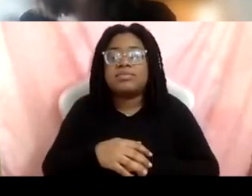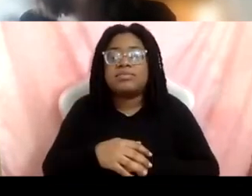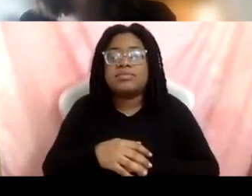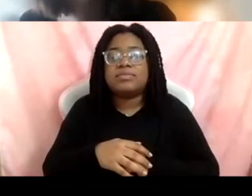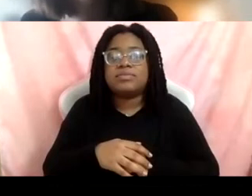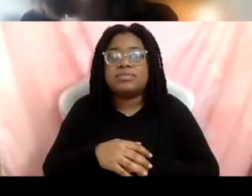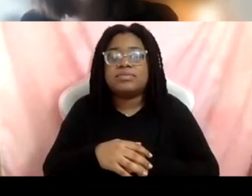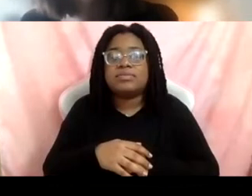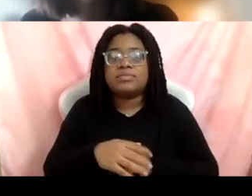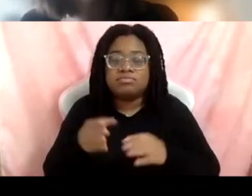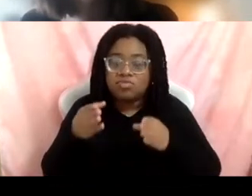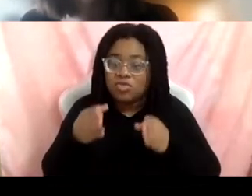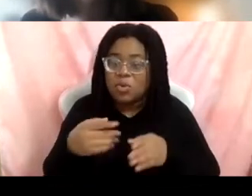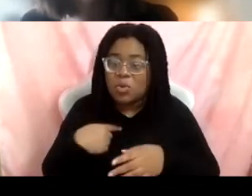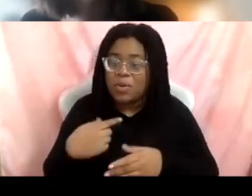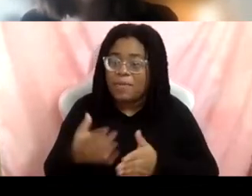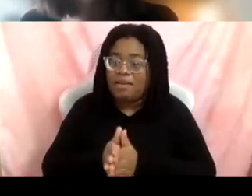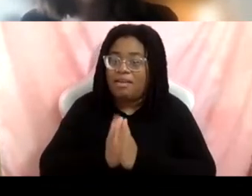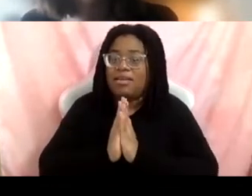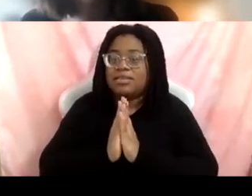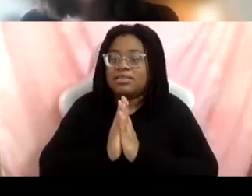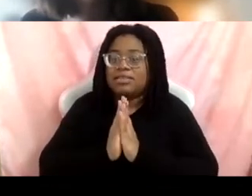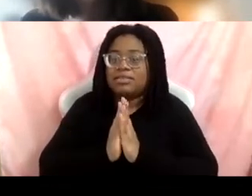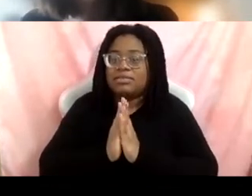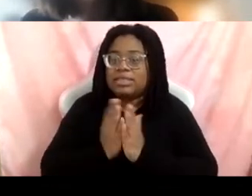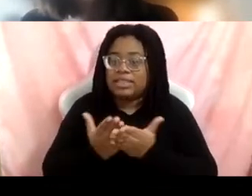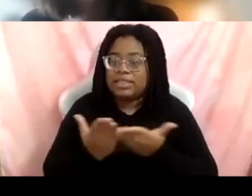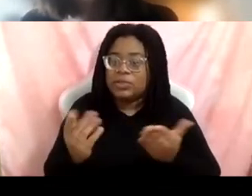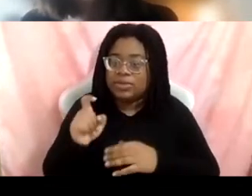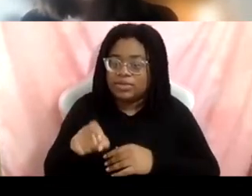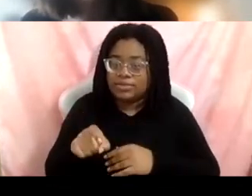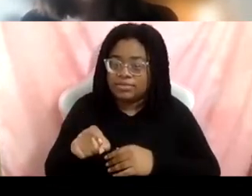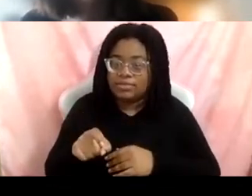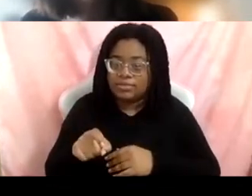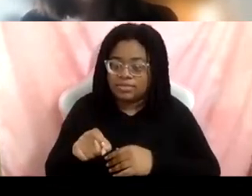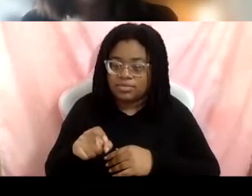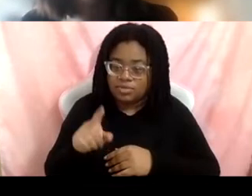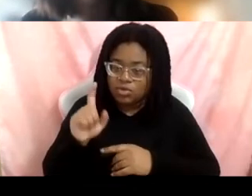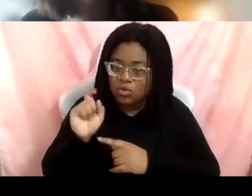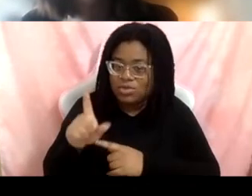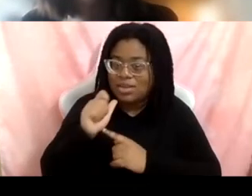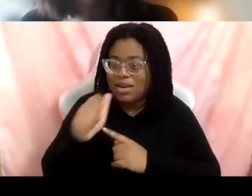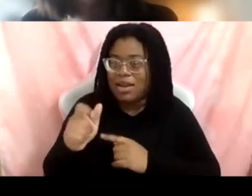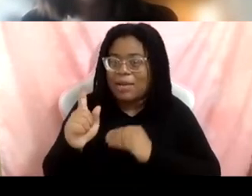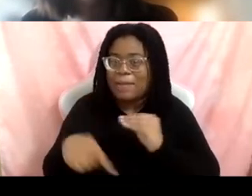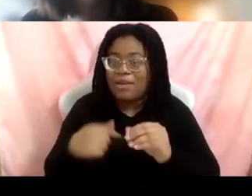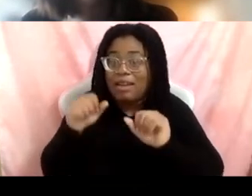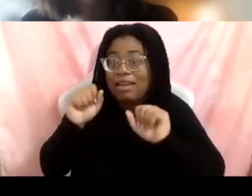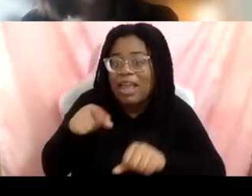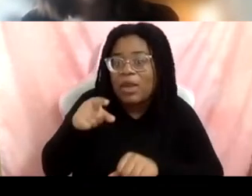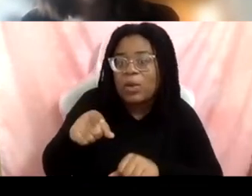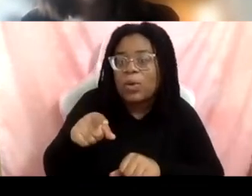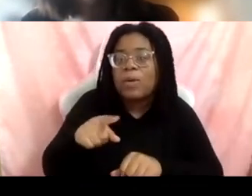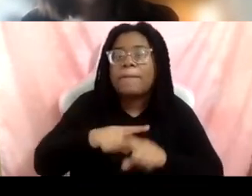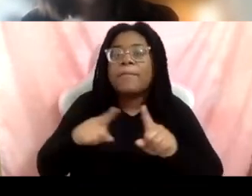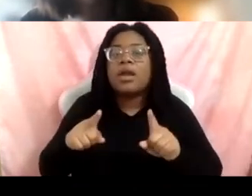way that we are being asked about like things that we need. I think, yeah, the question isn't, can you handle this? It's what